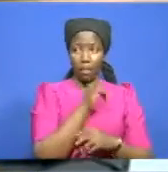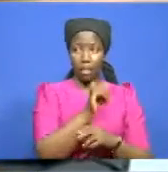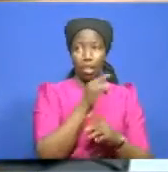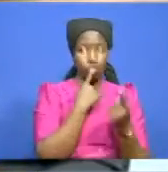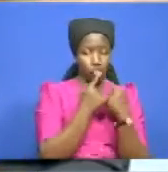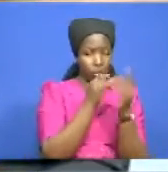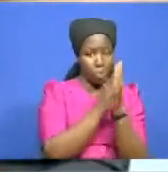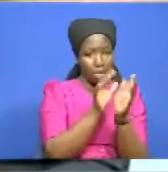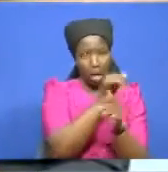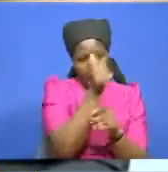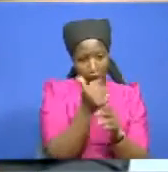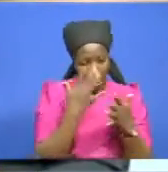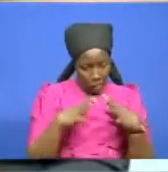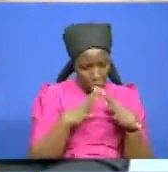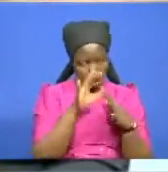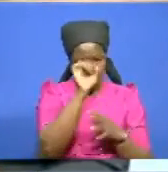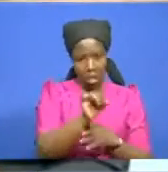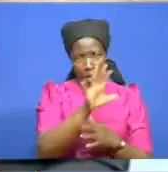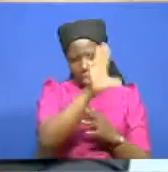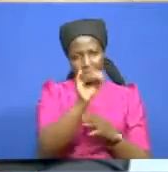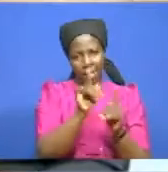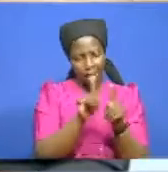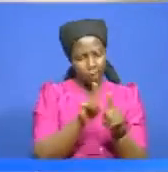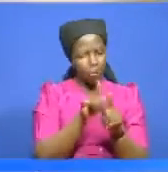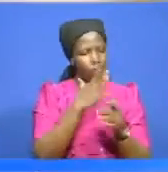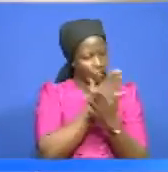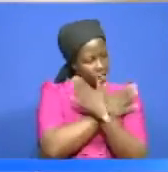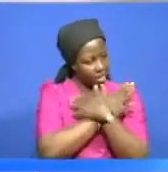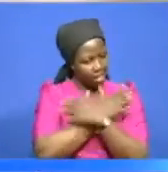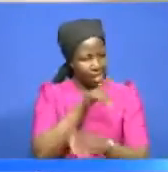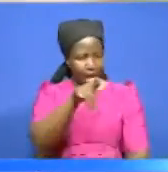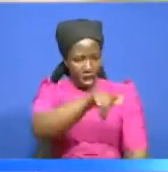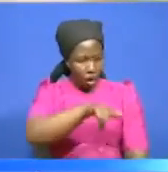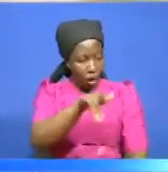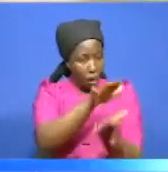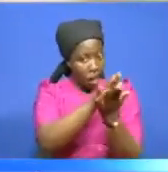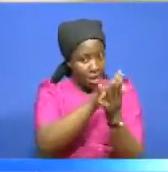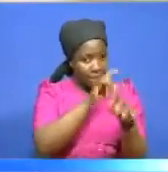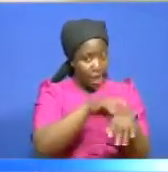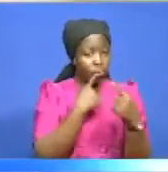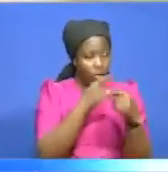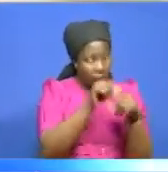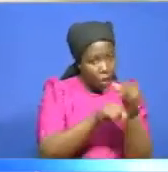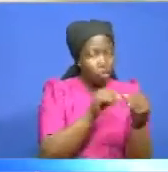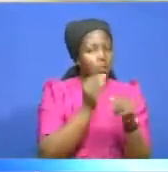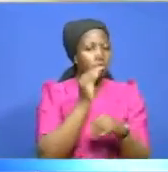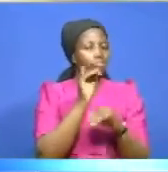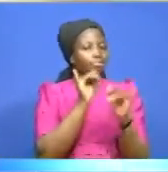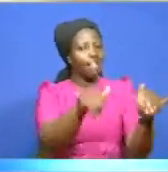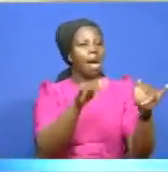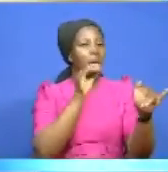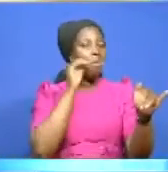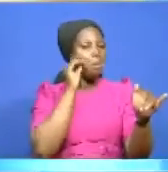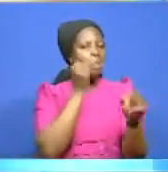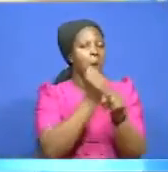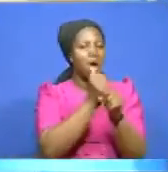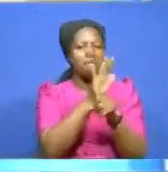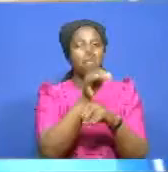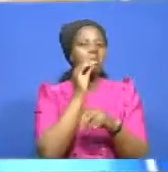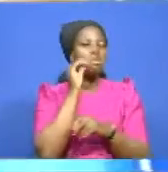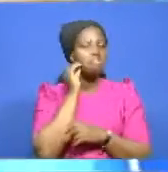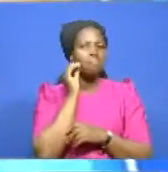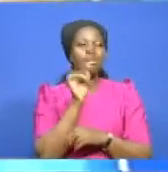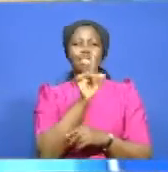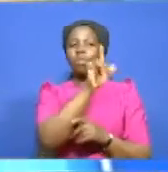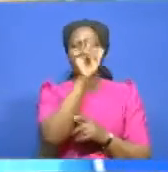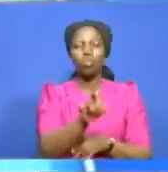some contacts from South Africa and some friends in a local bank. And when we talk about working from home, the question I would ask as an operational